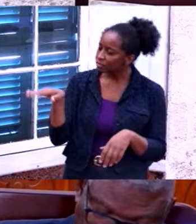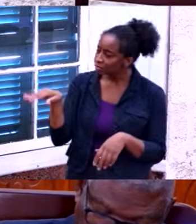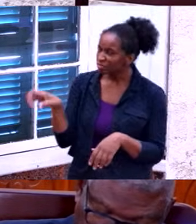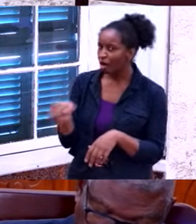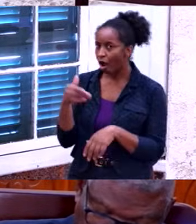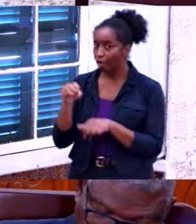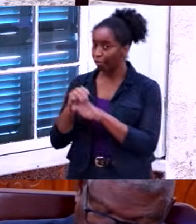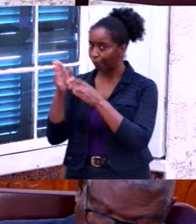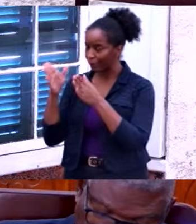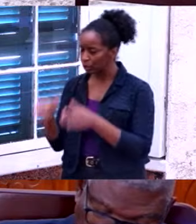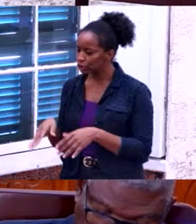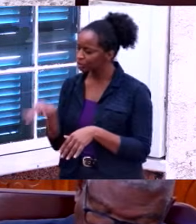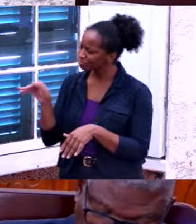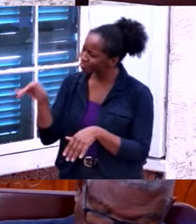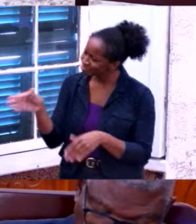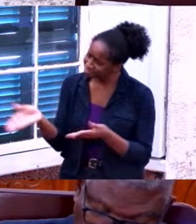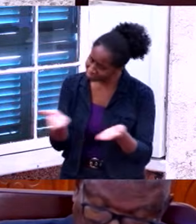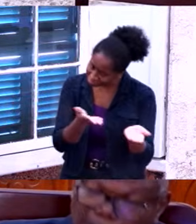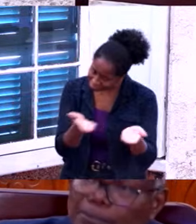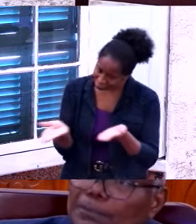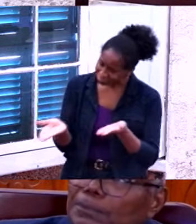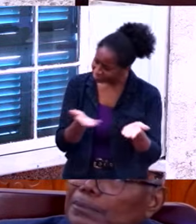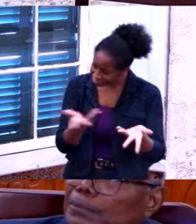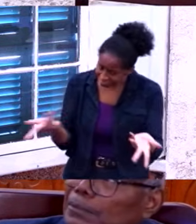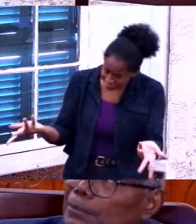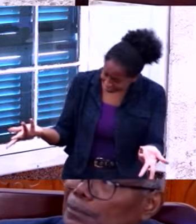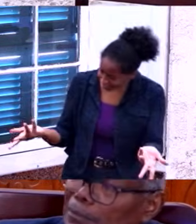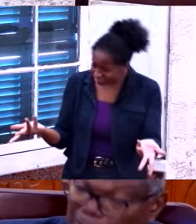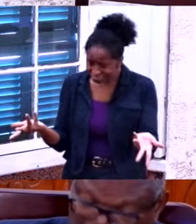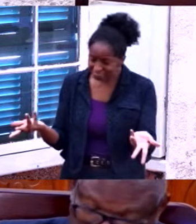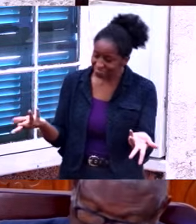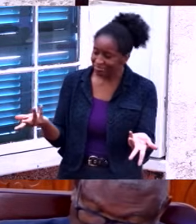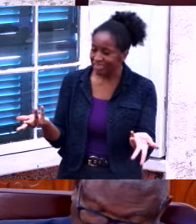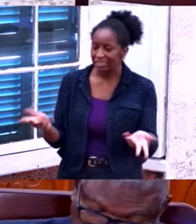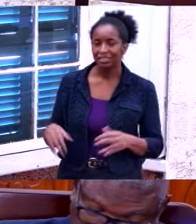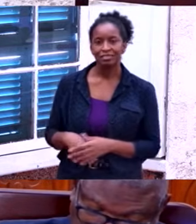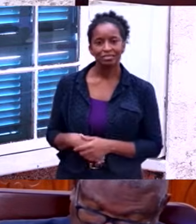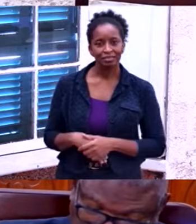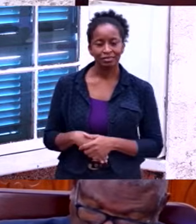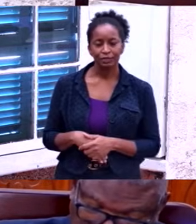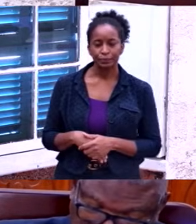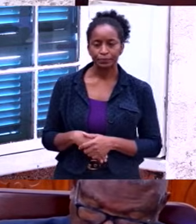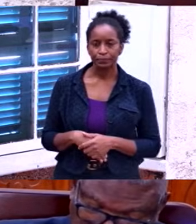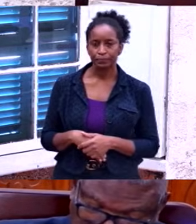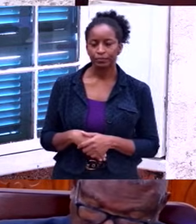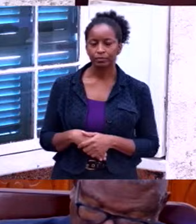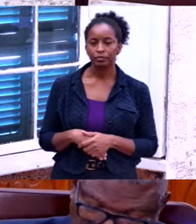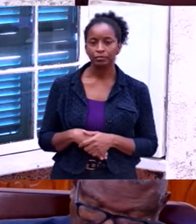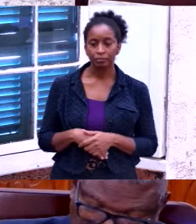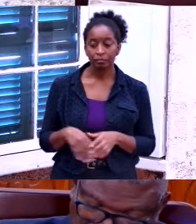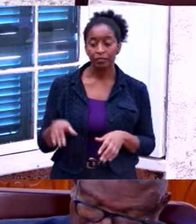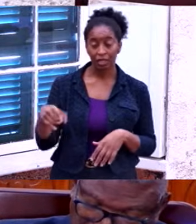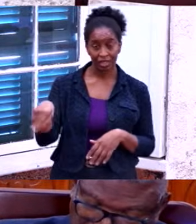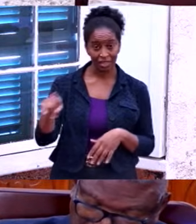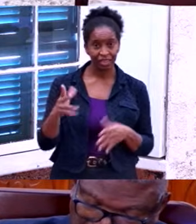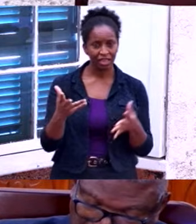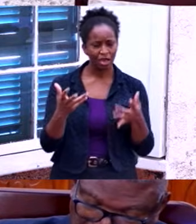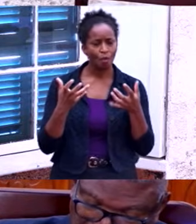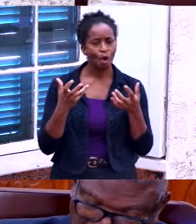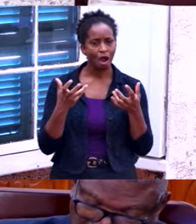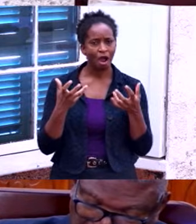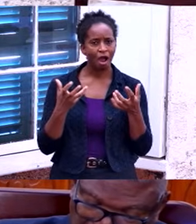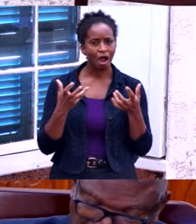the opportunity, because sometimes they would value the opportunity to make their advocacy public,